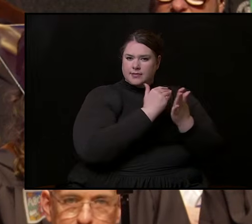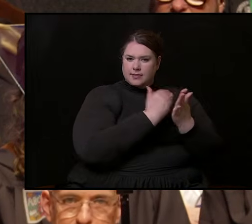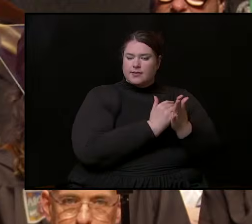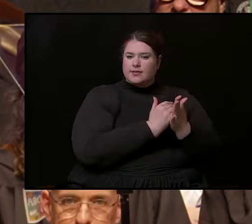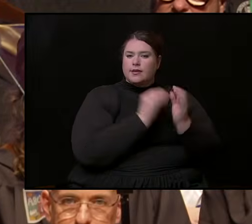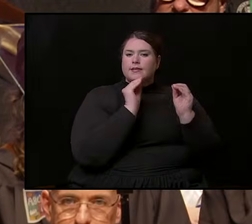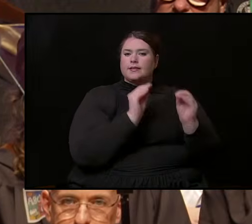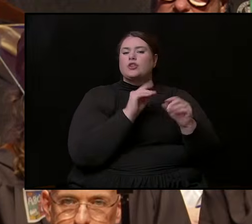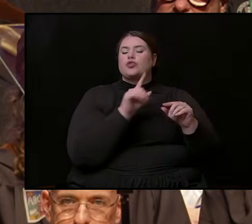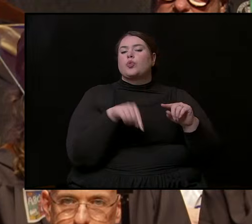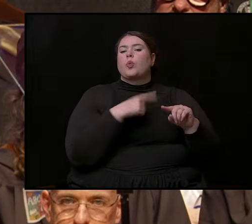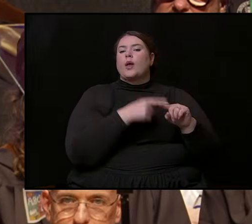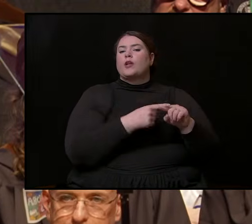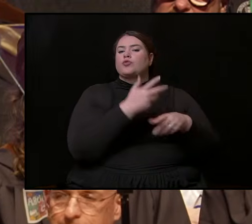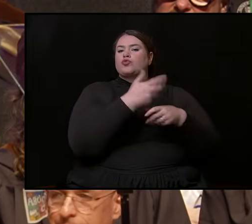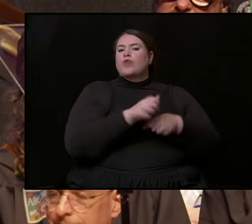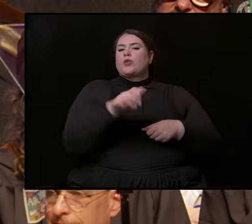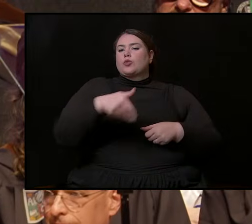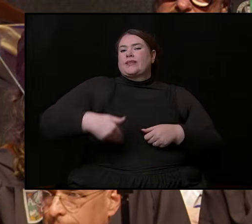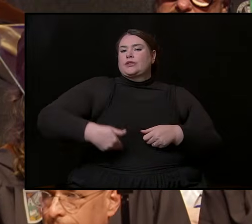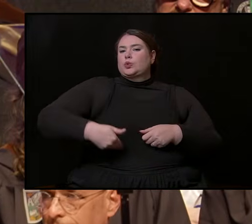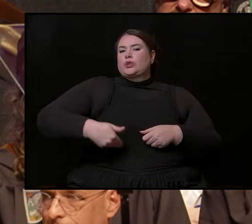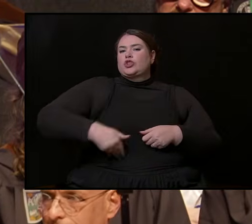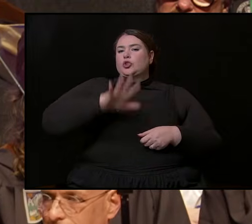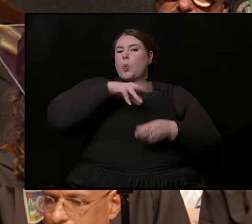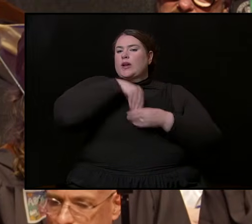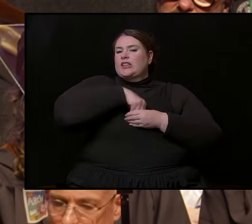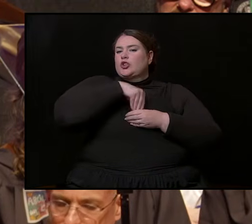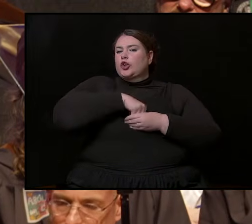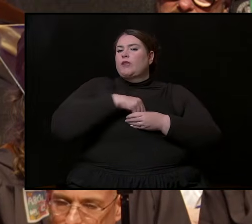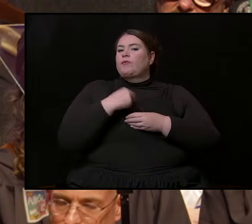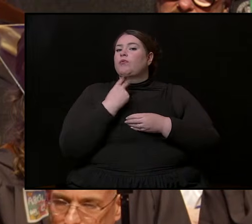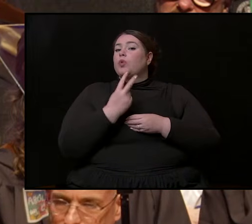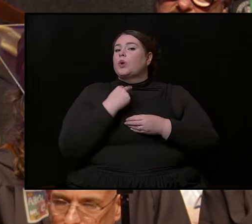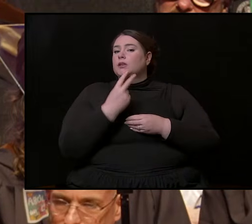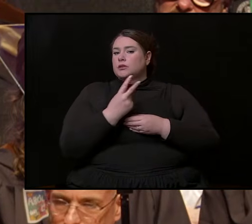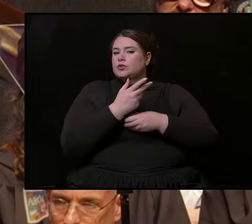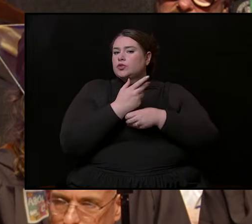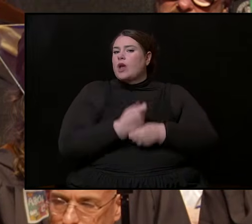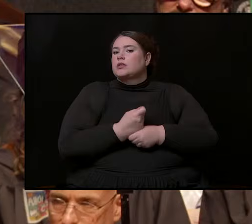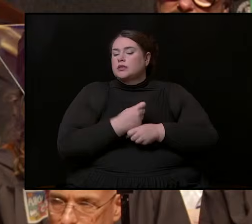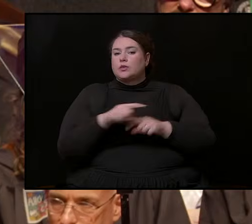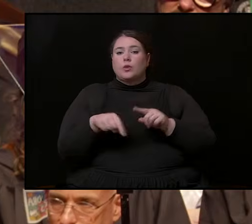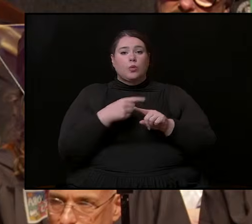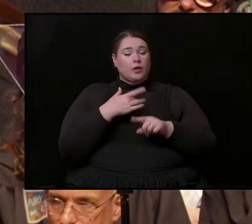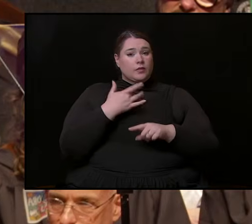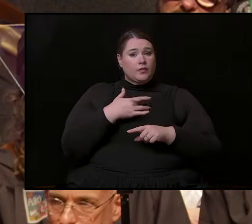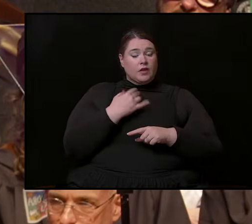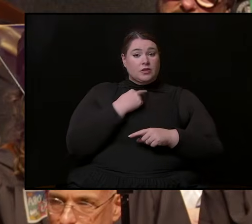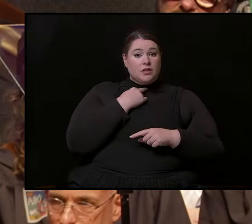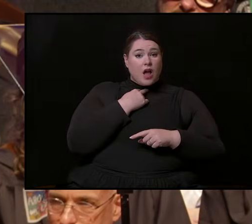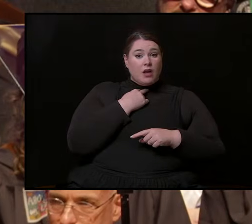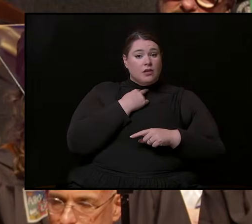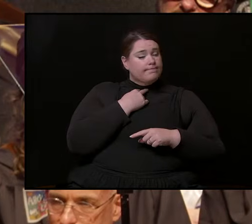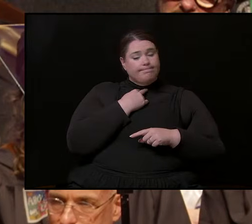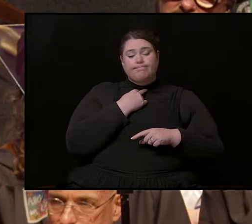trust your intuition, that inner voice. When you feel stuck,